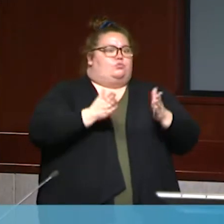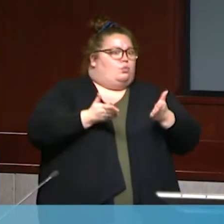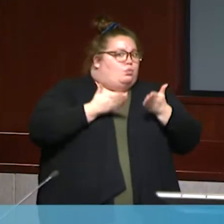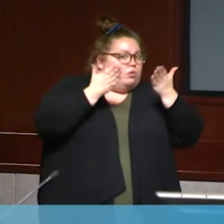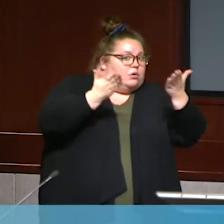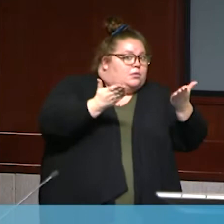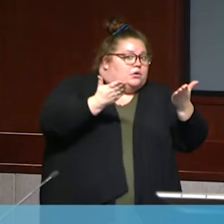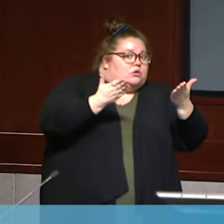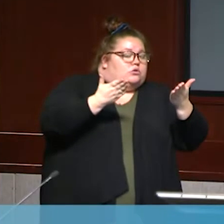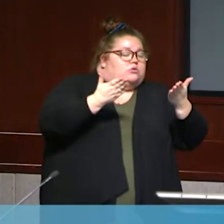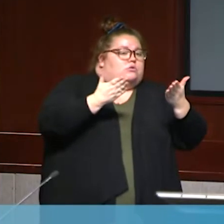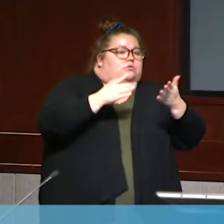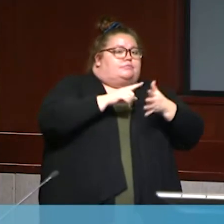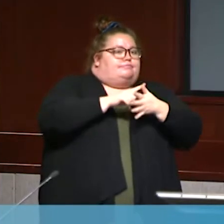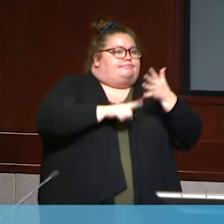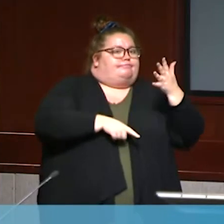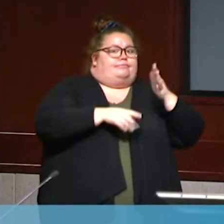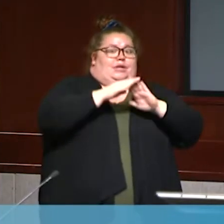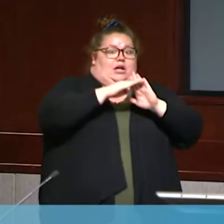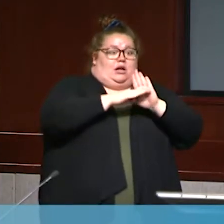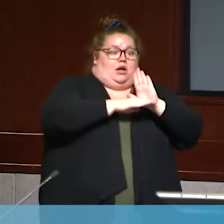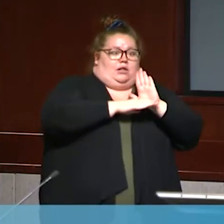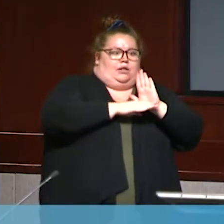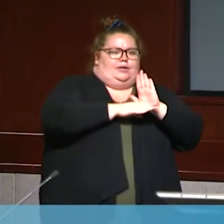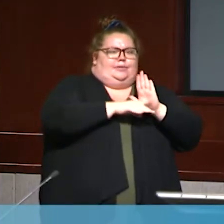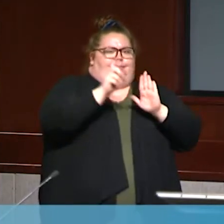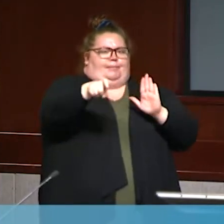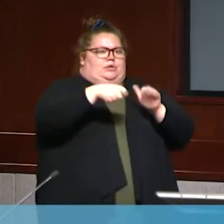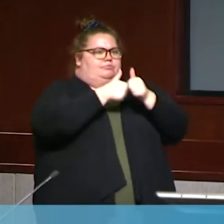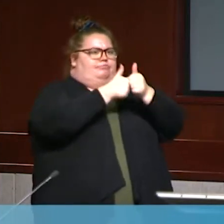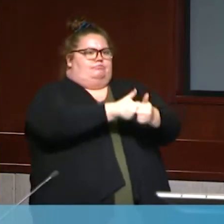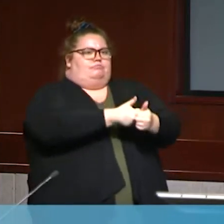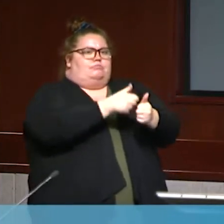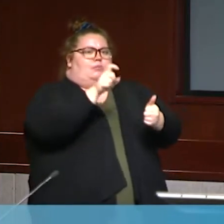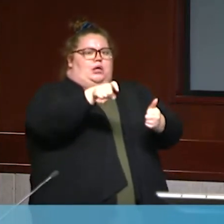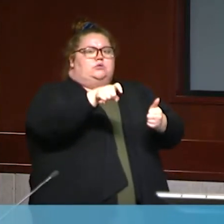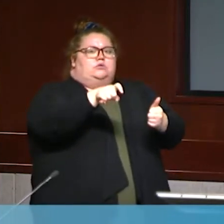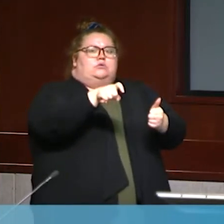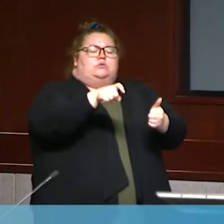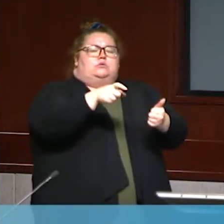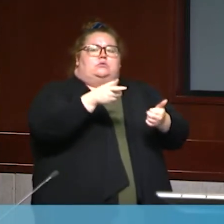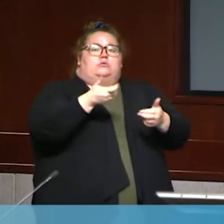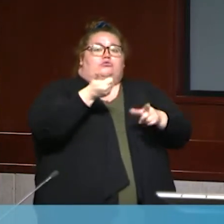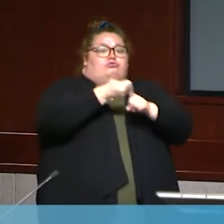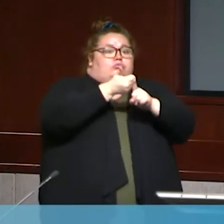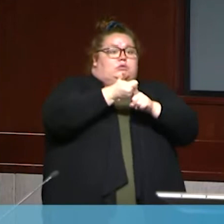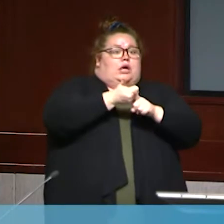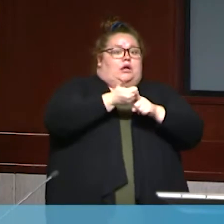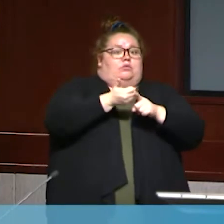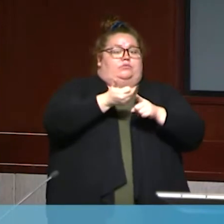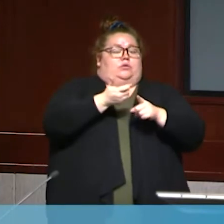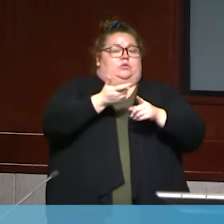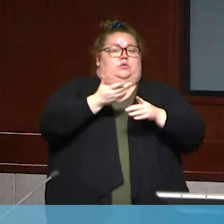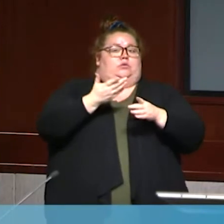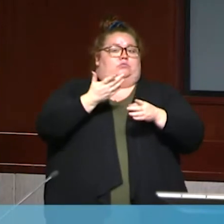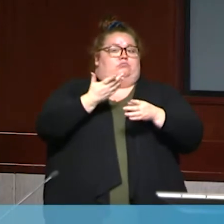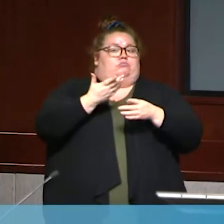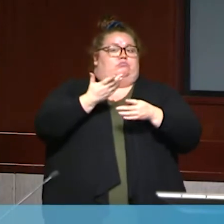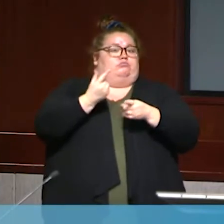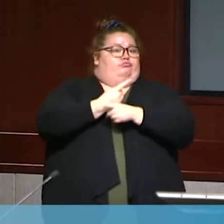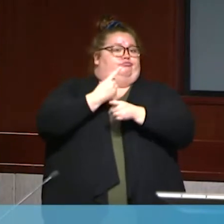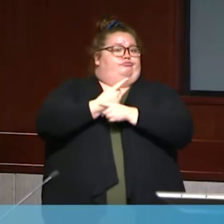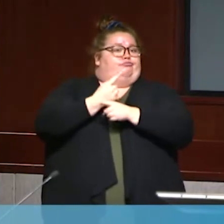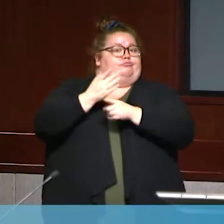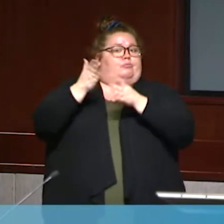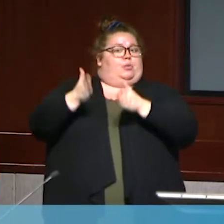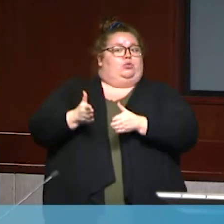recommendations. Those guidelines need to be followed. If you are not a business owner and you are somebody that is going to go out to